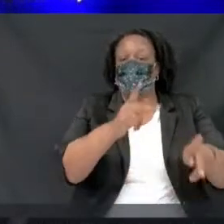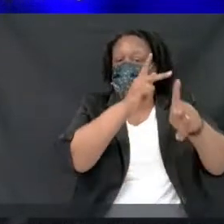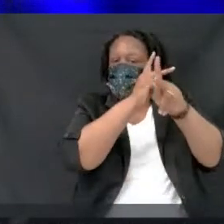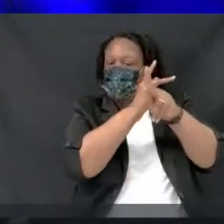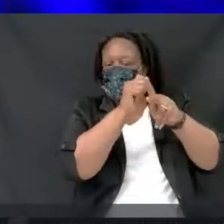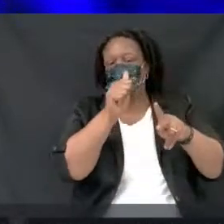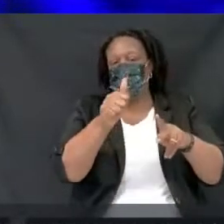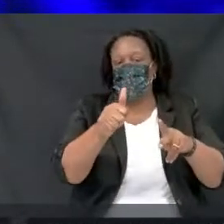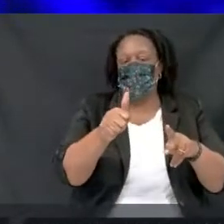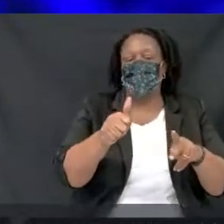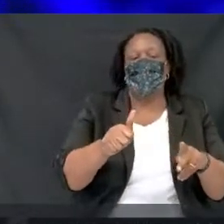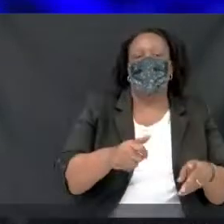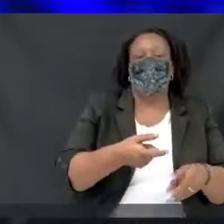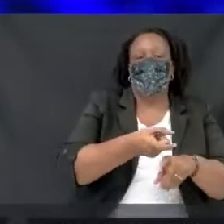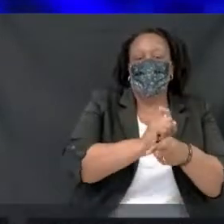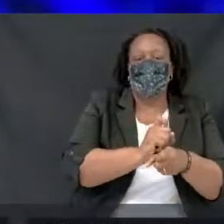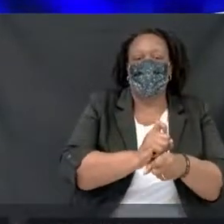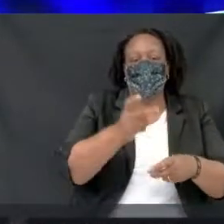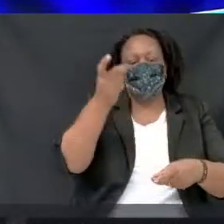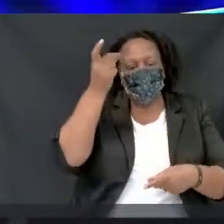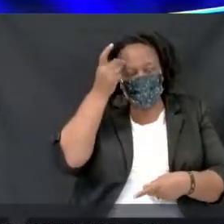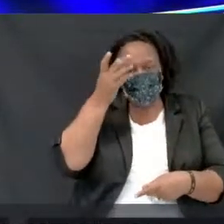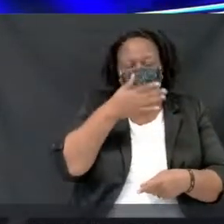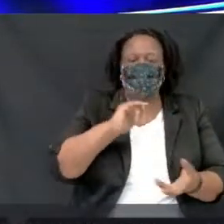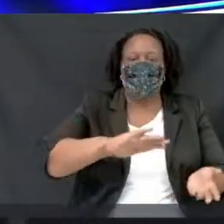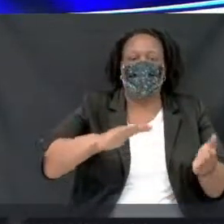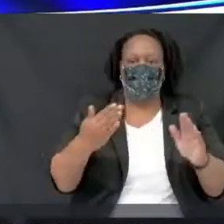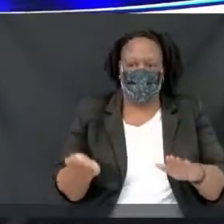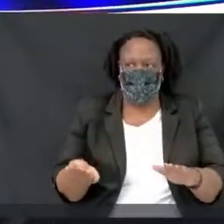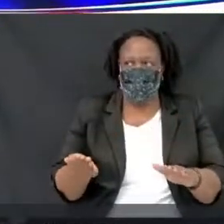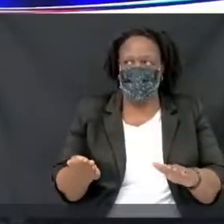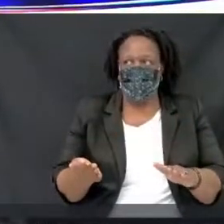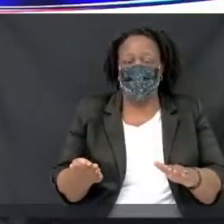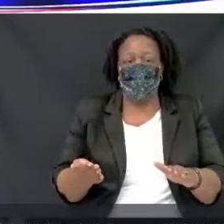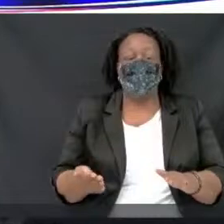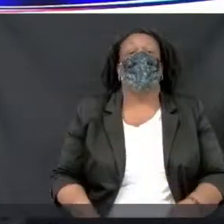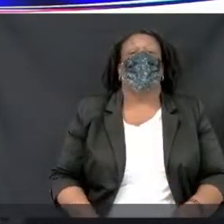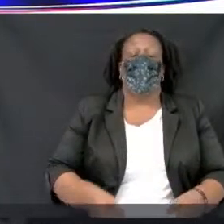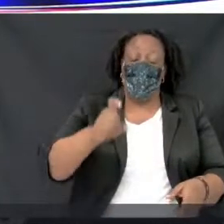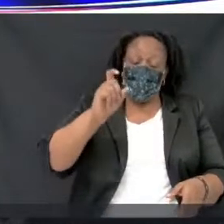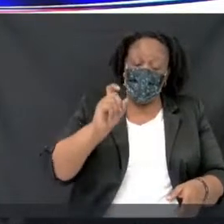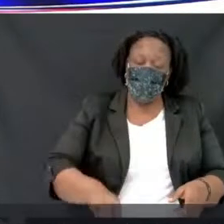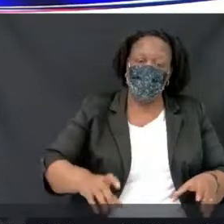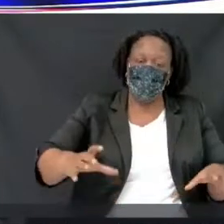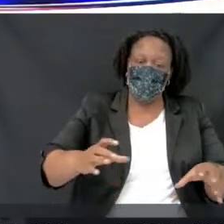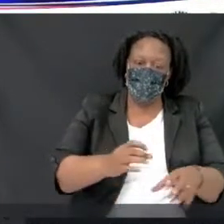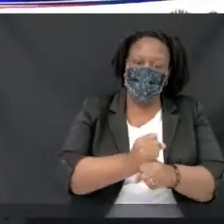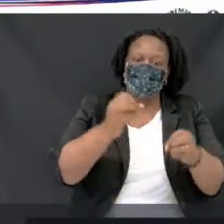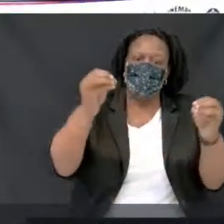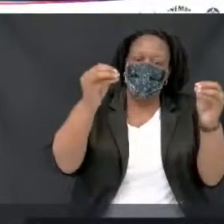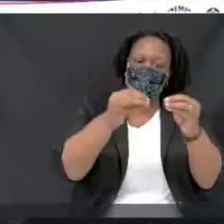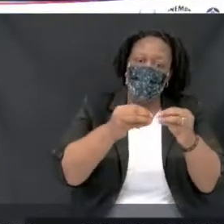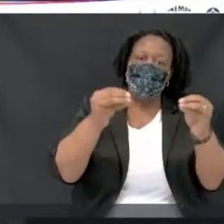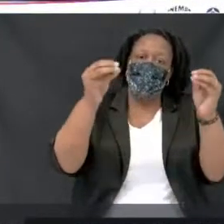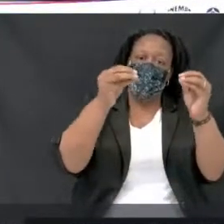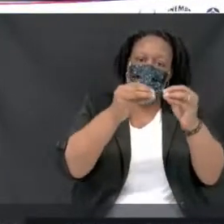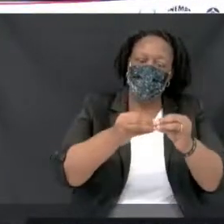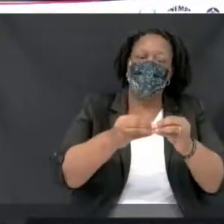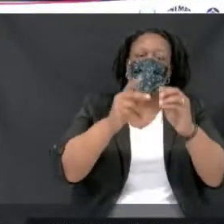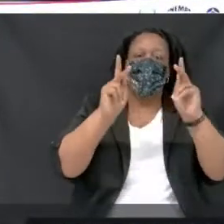the fourth wave arrives. We therefore need to get the rate of vaccination up in our 12